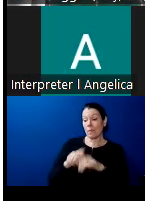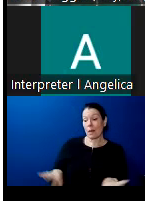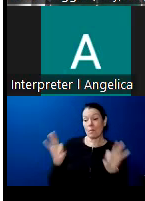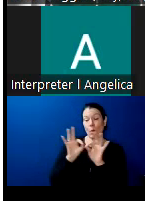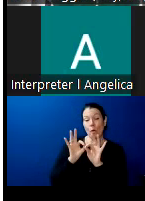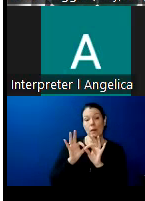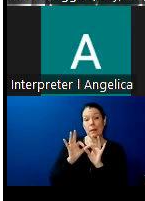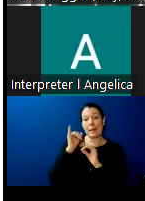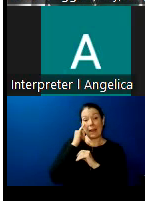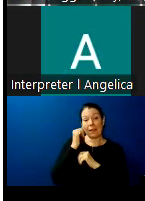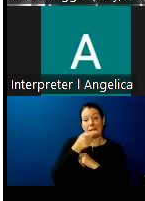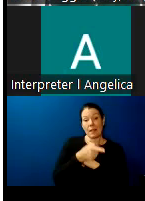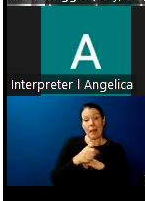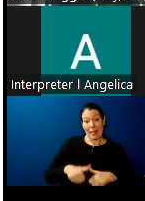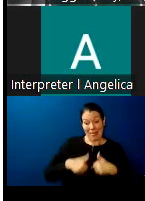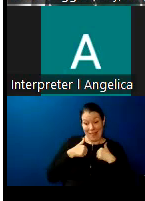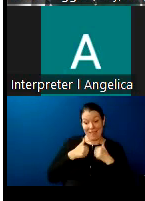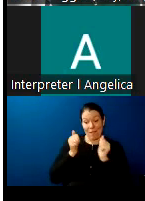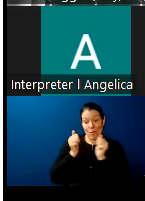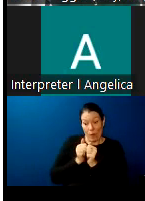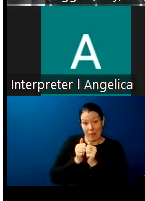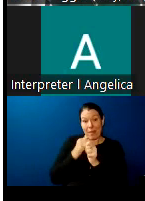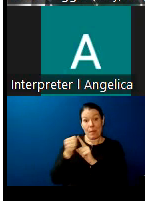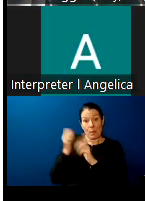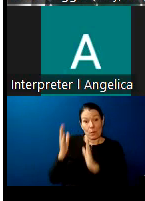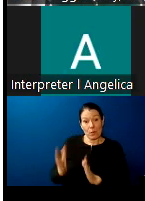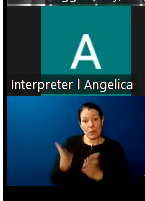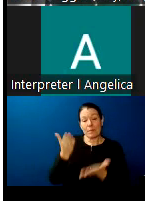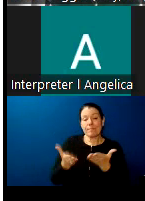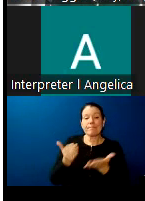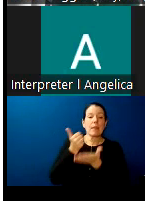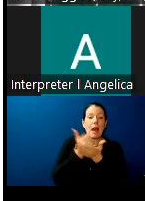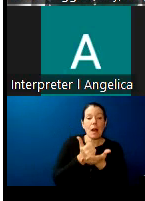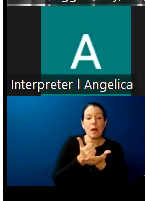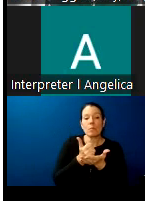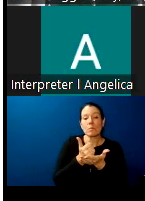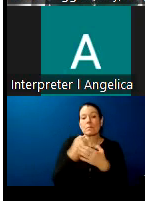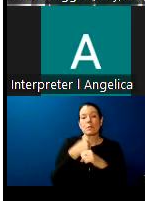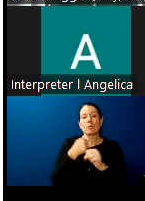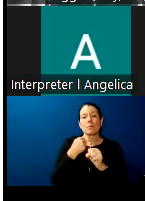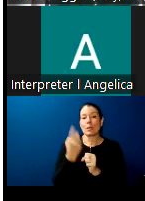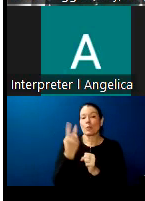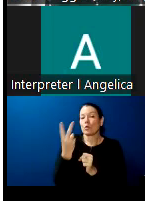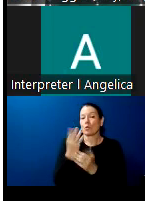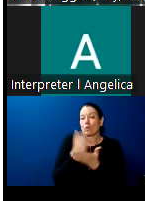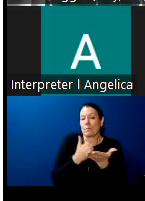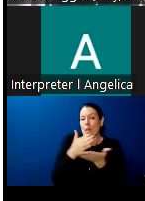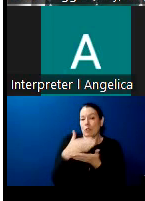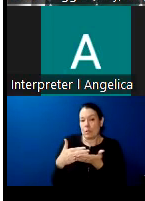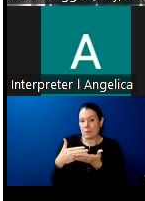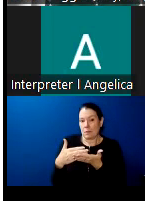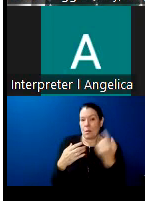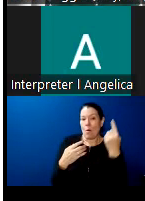if they live with an abusive party, it may be helpful if they're interested in making two budgets, to make